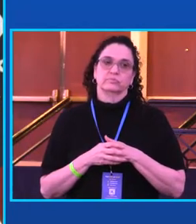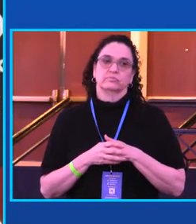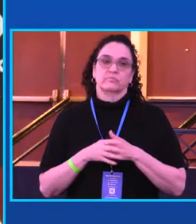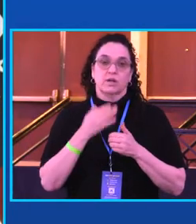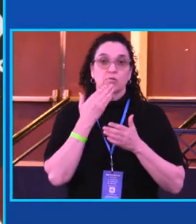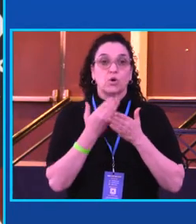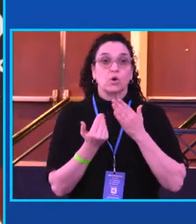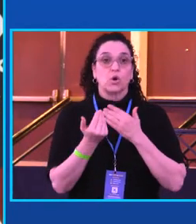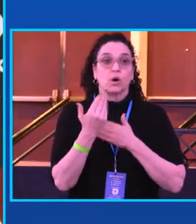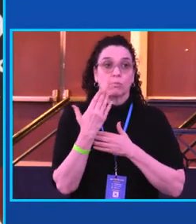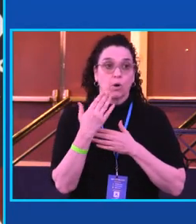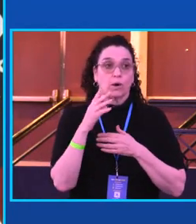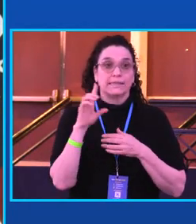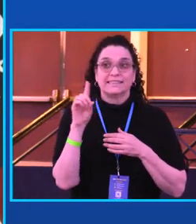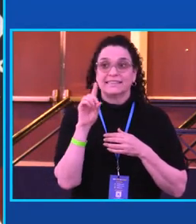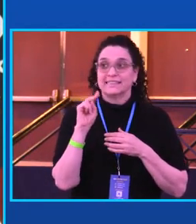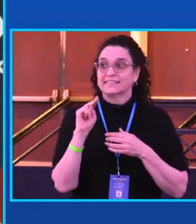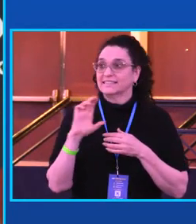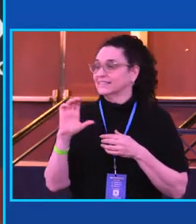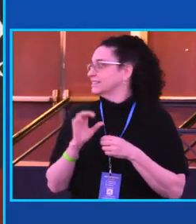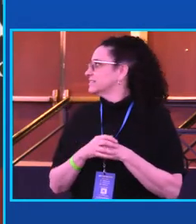Good morning, DNC.